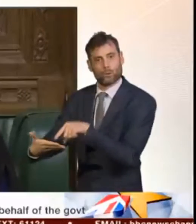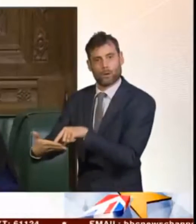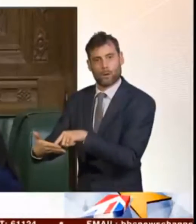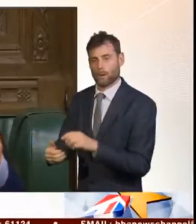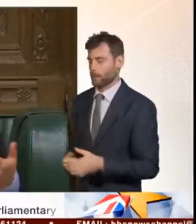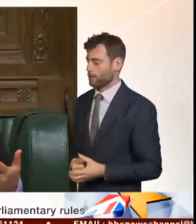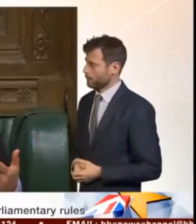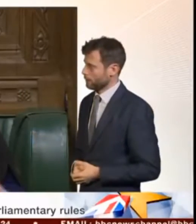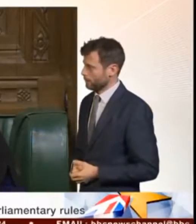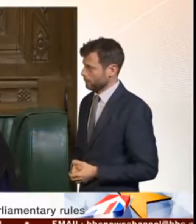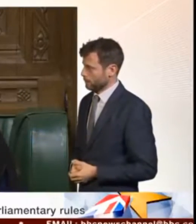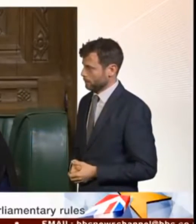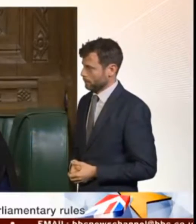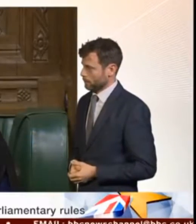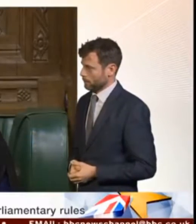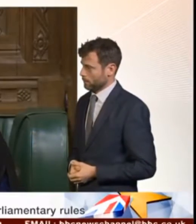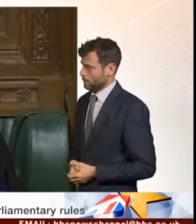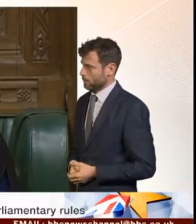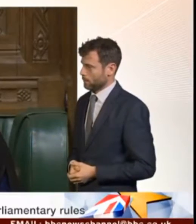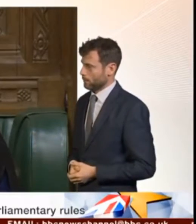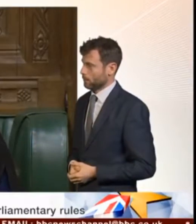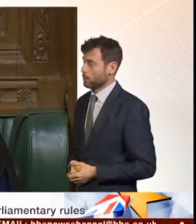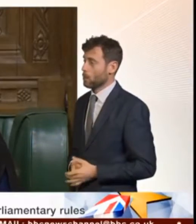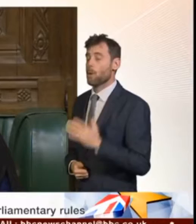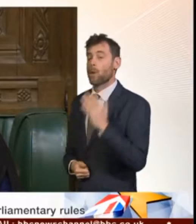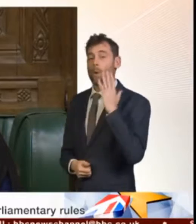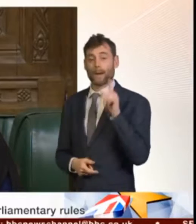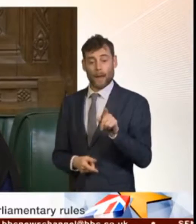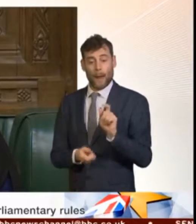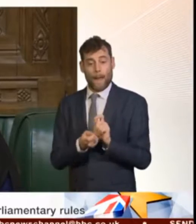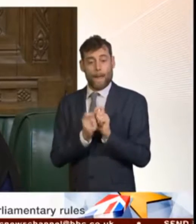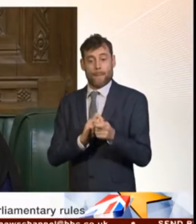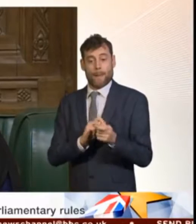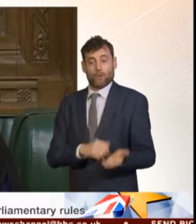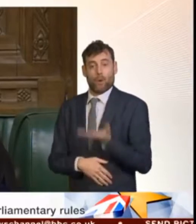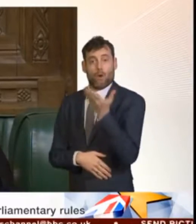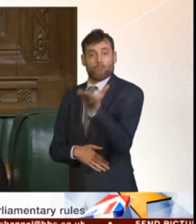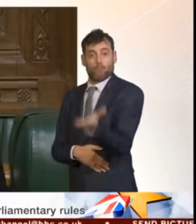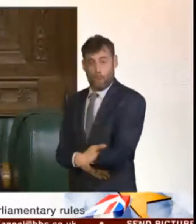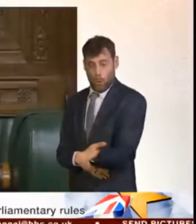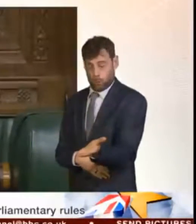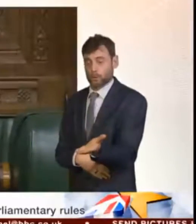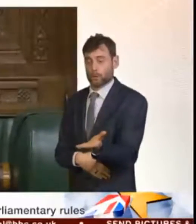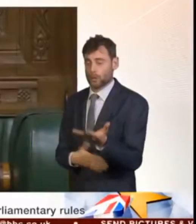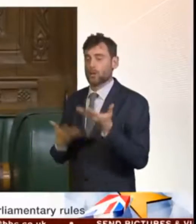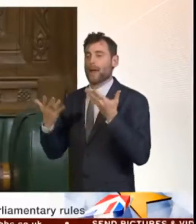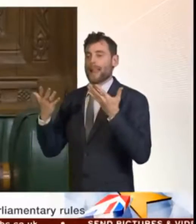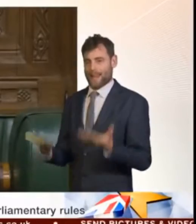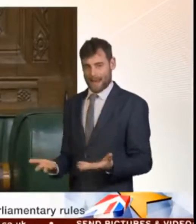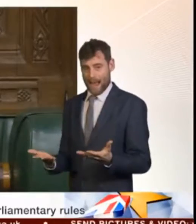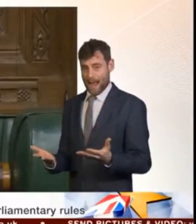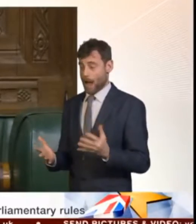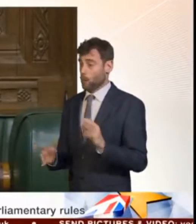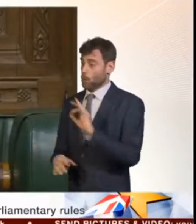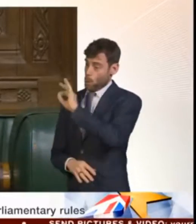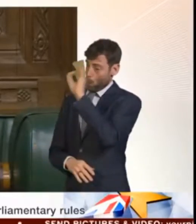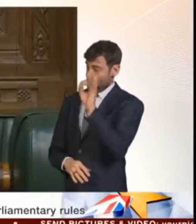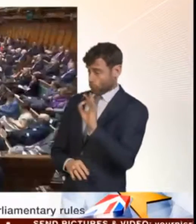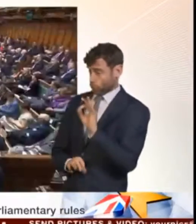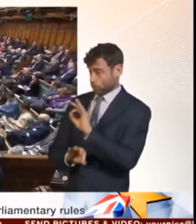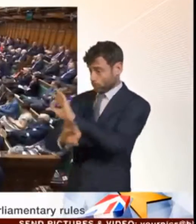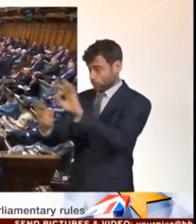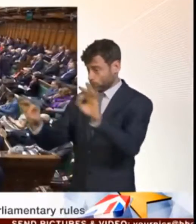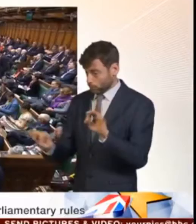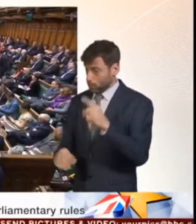paper. Since when the amendment has been proposed as on the order paper, the question is that the amendment be made. Sir